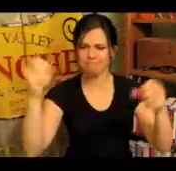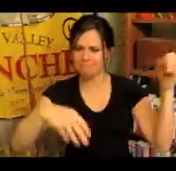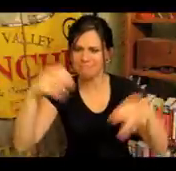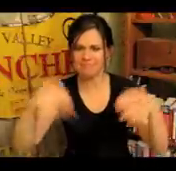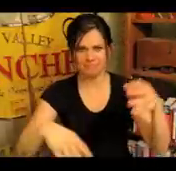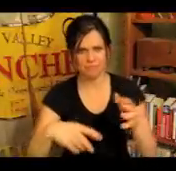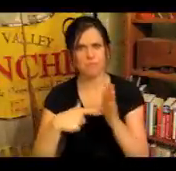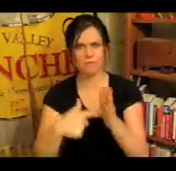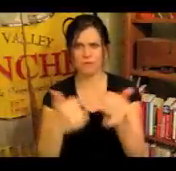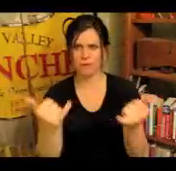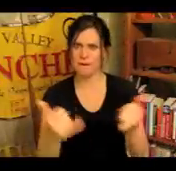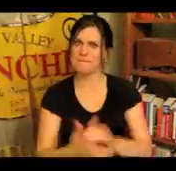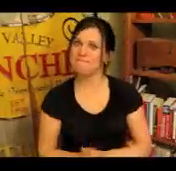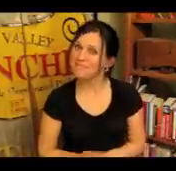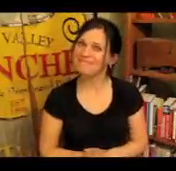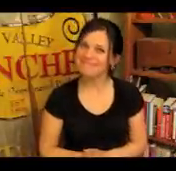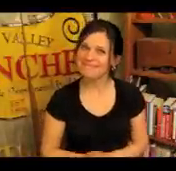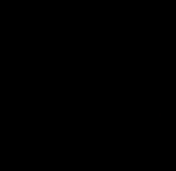Yes.